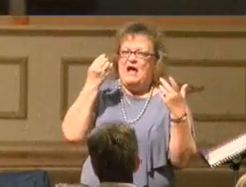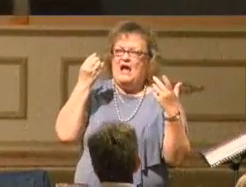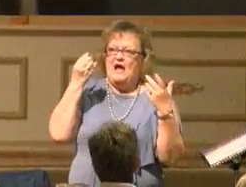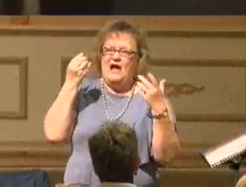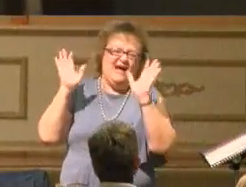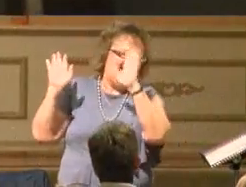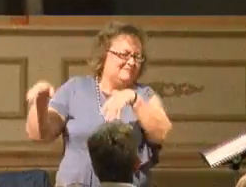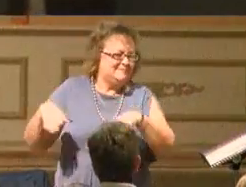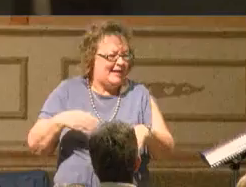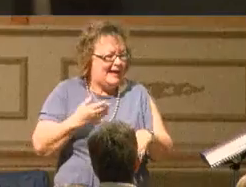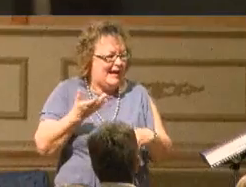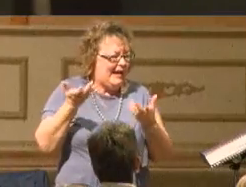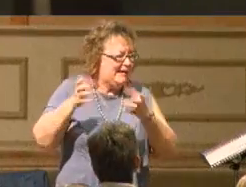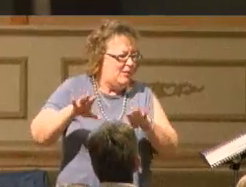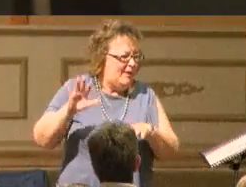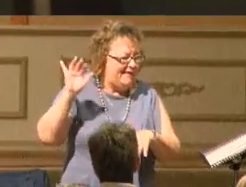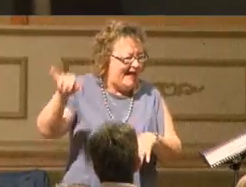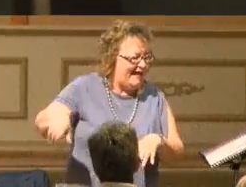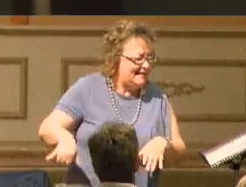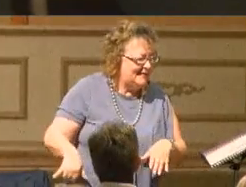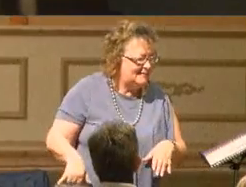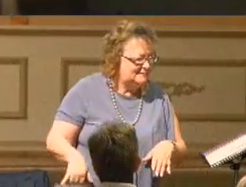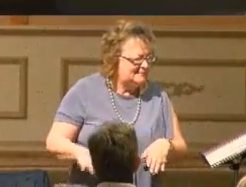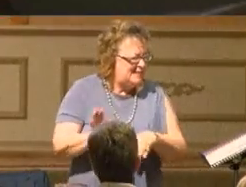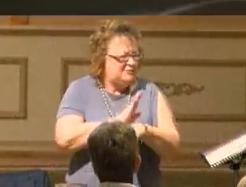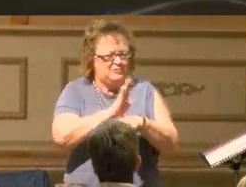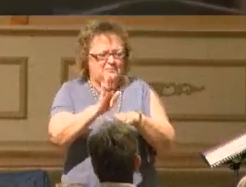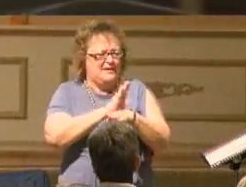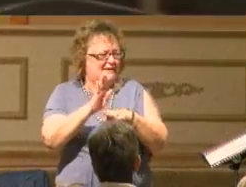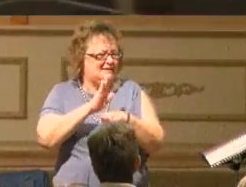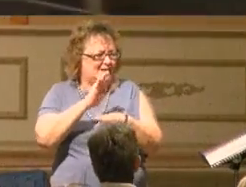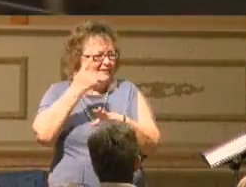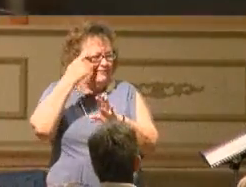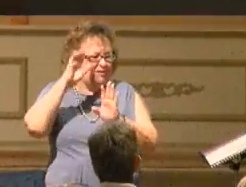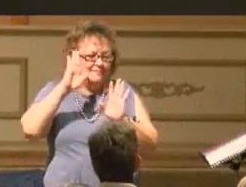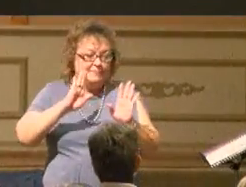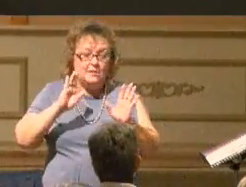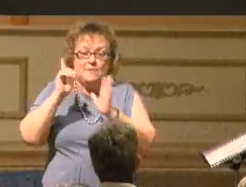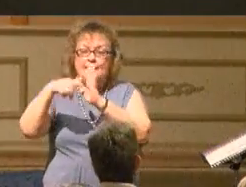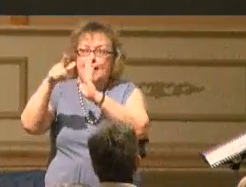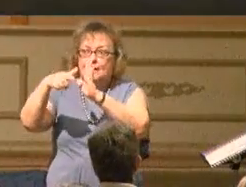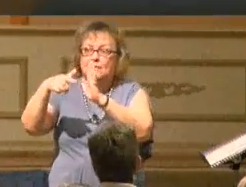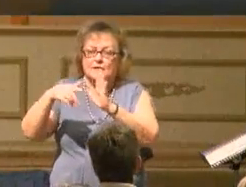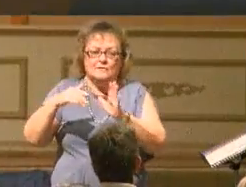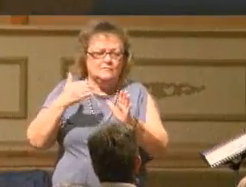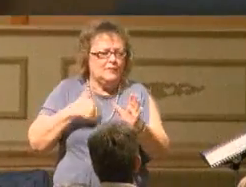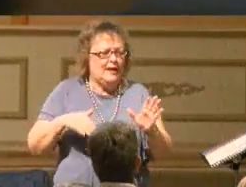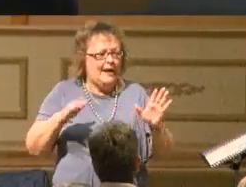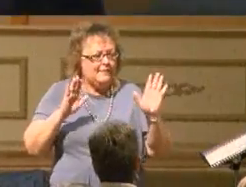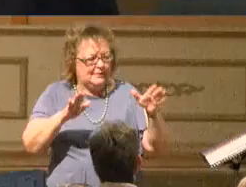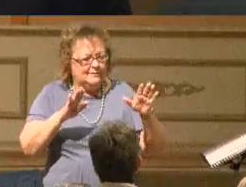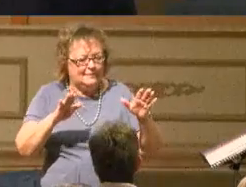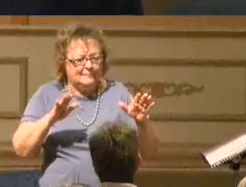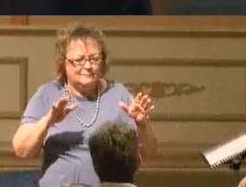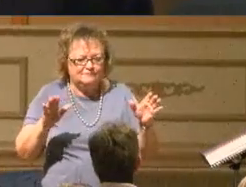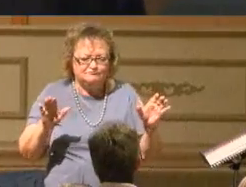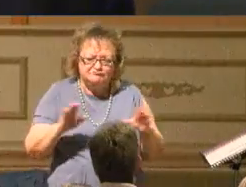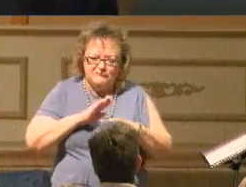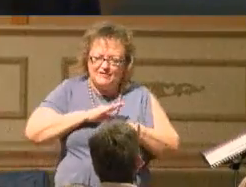I'm too busy right now, God, but later on, when I have time, when I settle down, I've had my